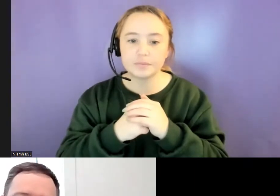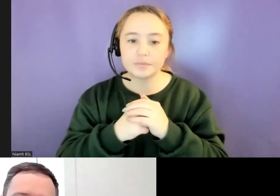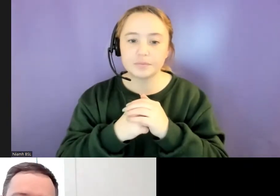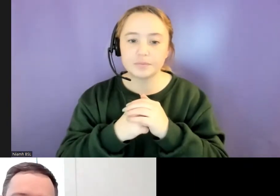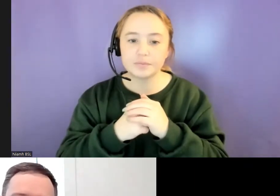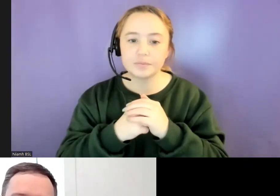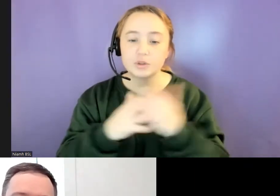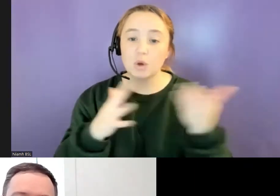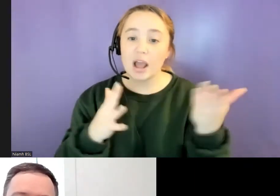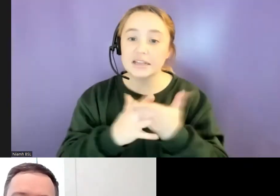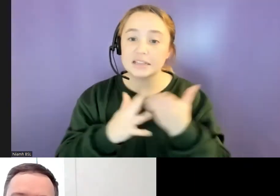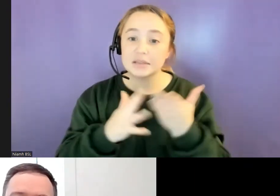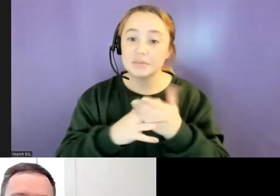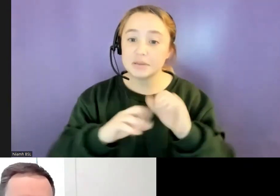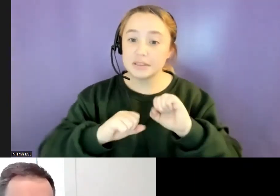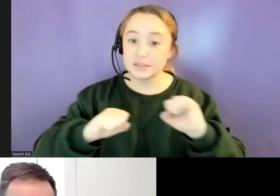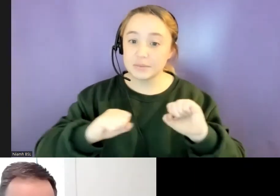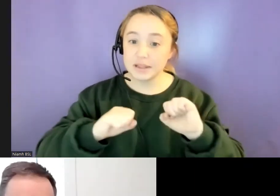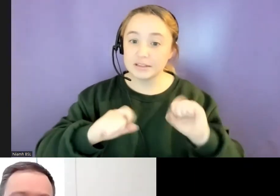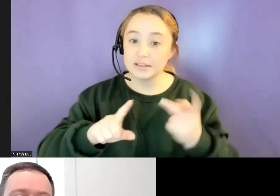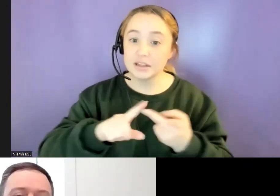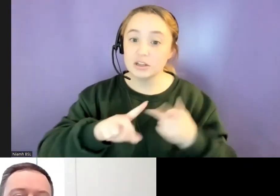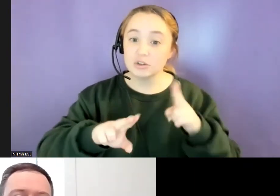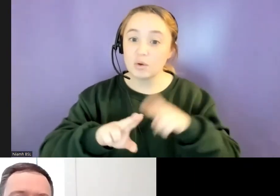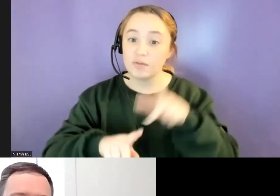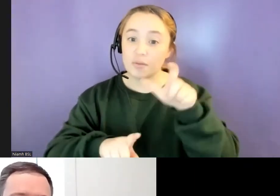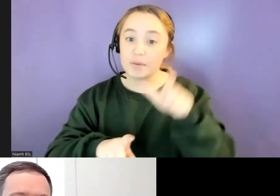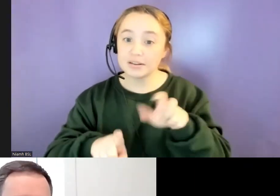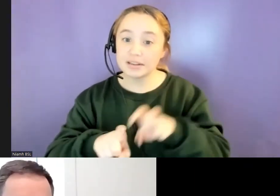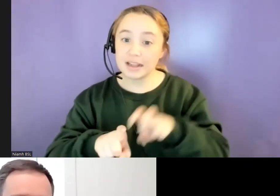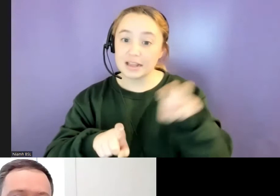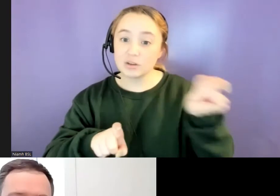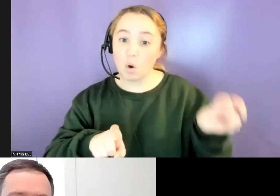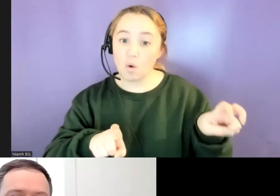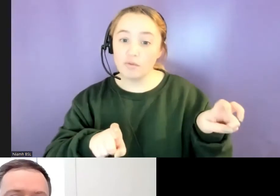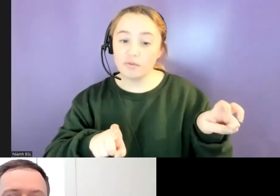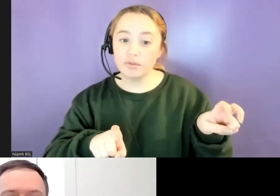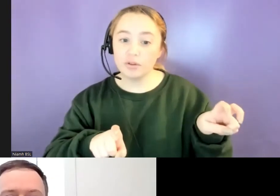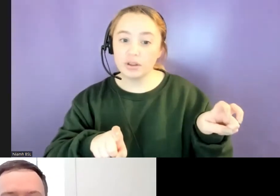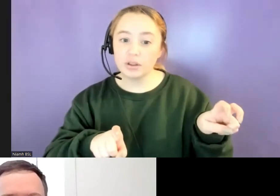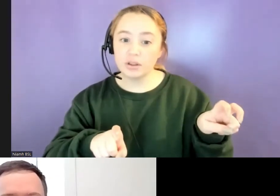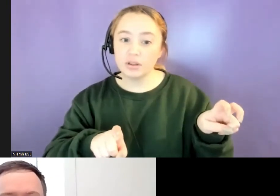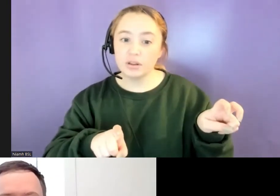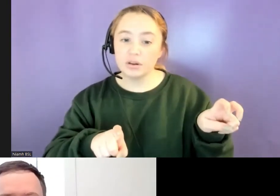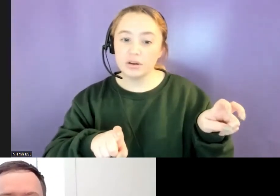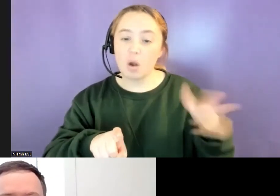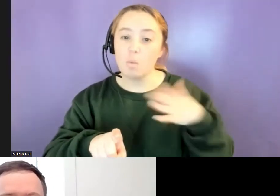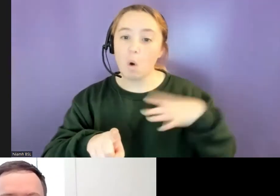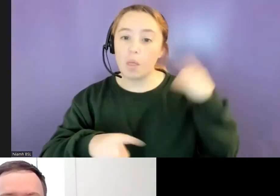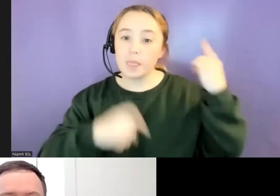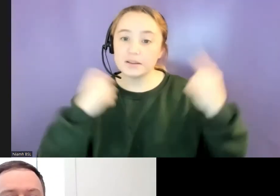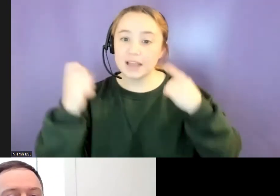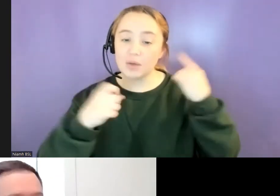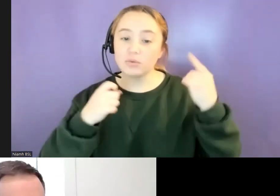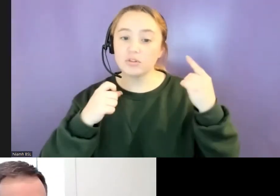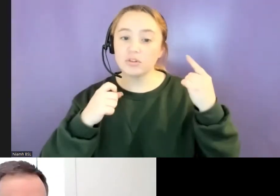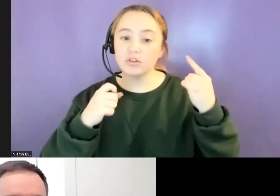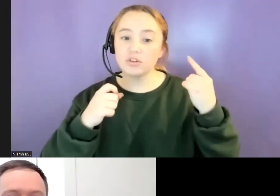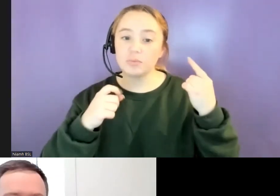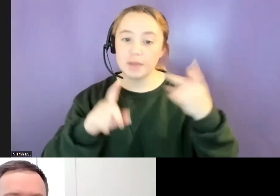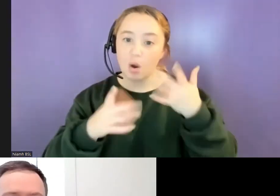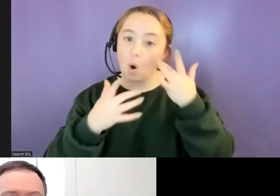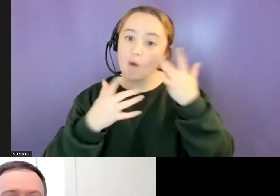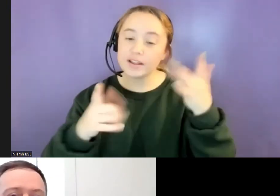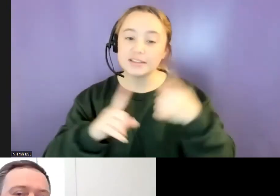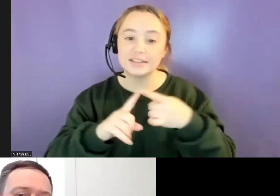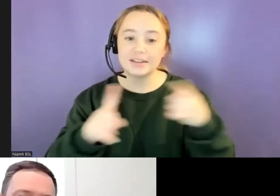accessibility space, when someone wants to go off the bus, that there's a difference in the audible sound, so that makes the driver aware that some